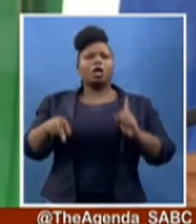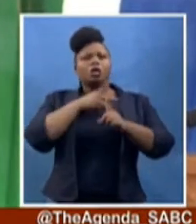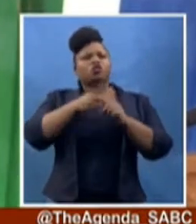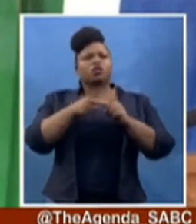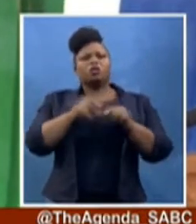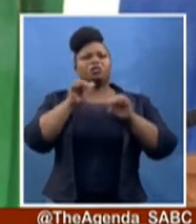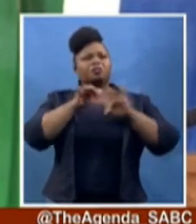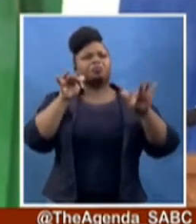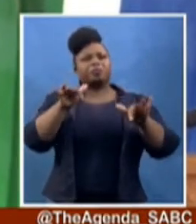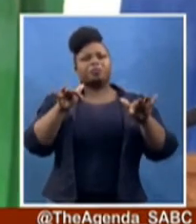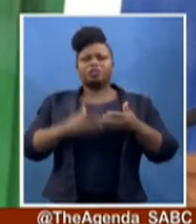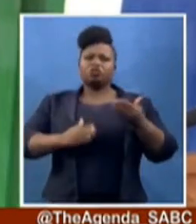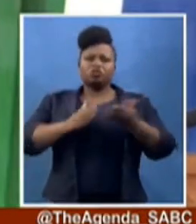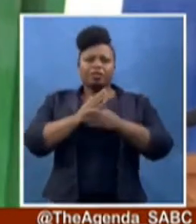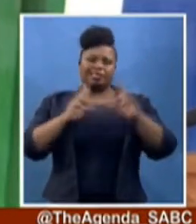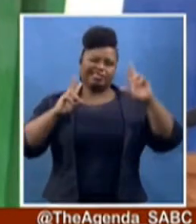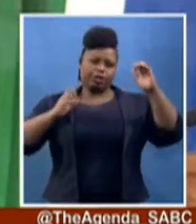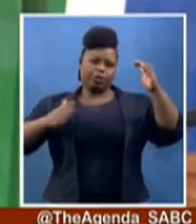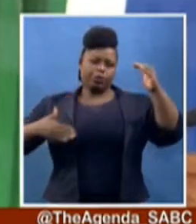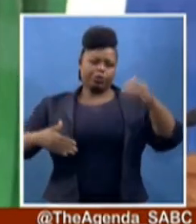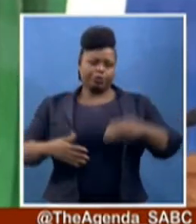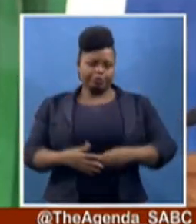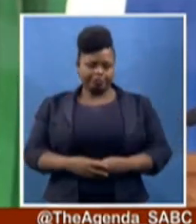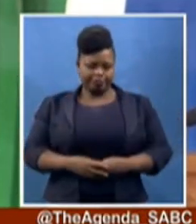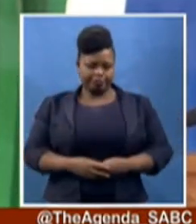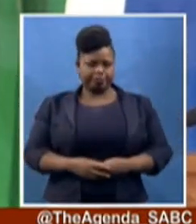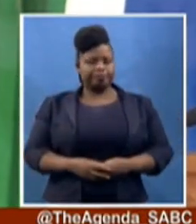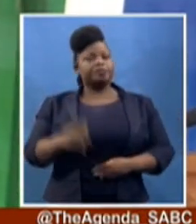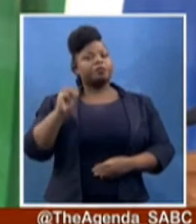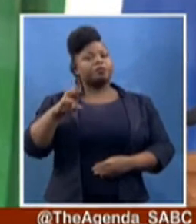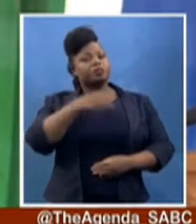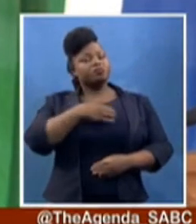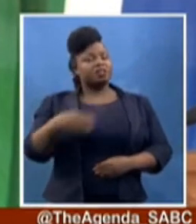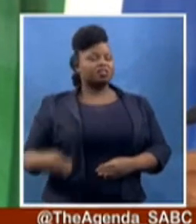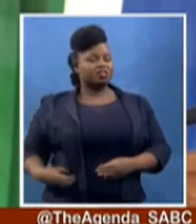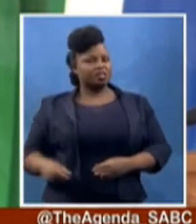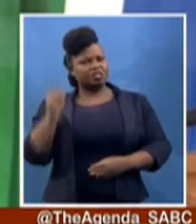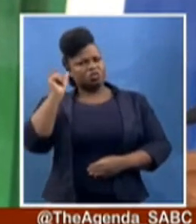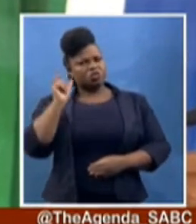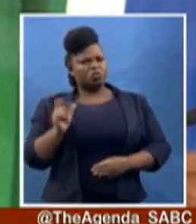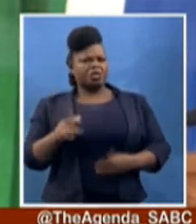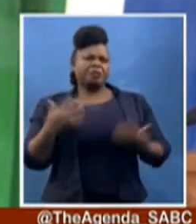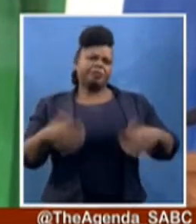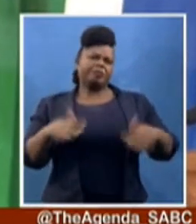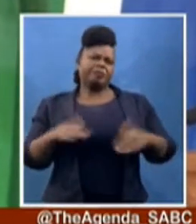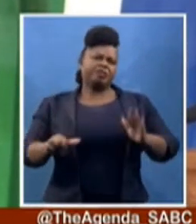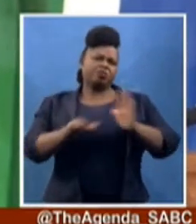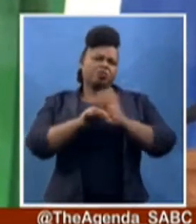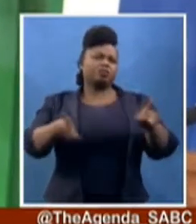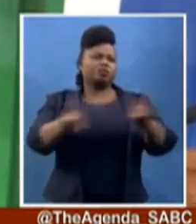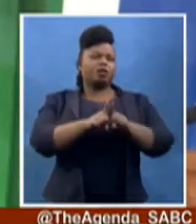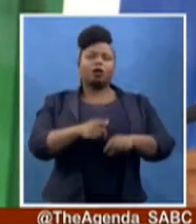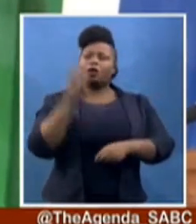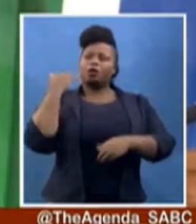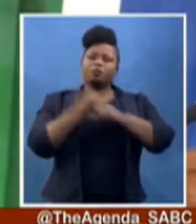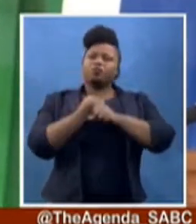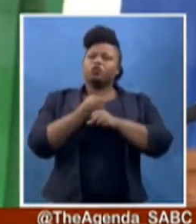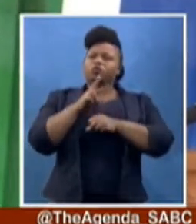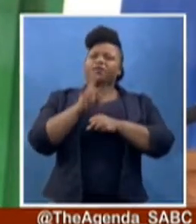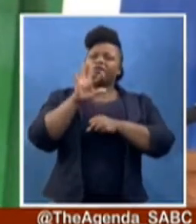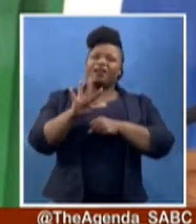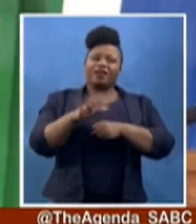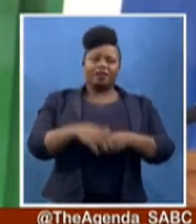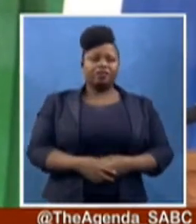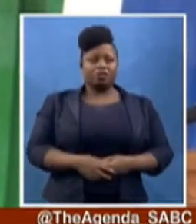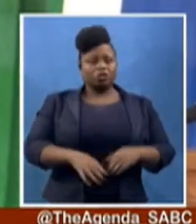Mr. President, these words are as important today as they were 25 years ago. Our constitution forms the foundation of the society